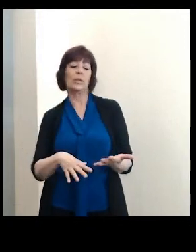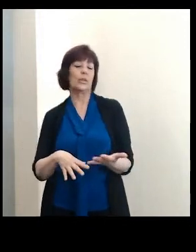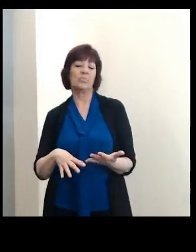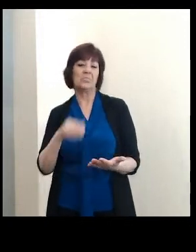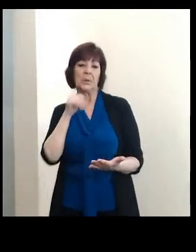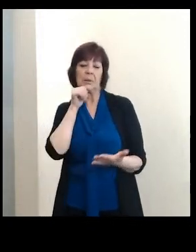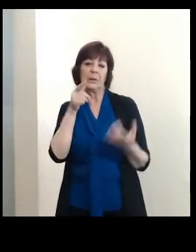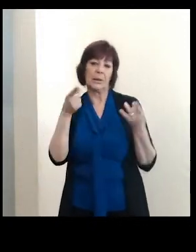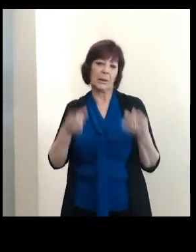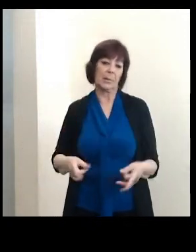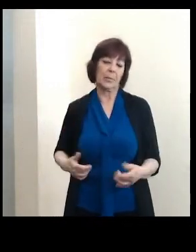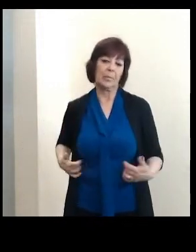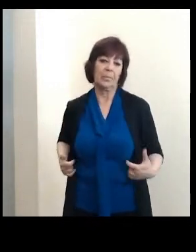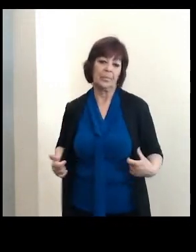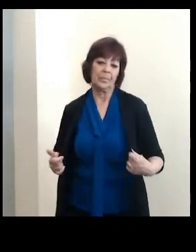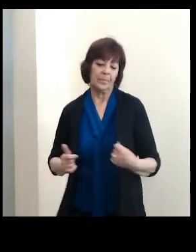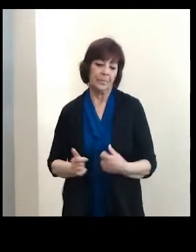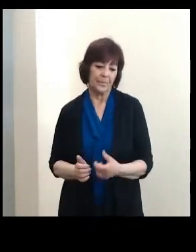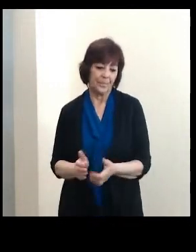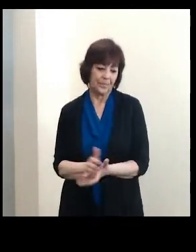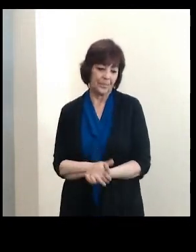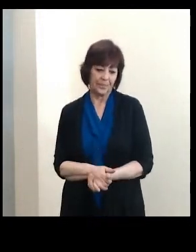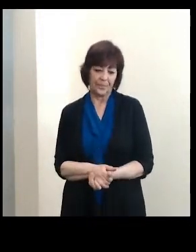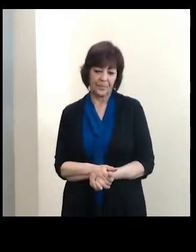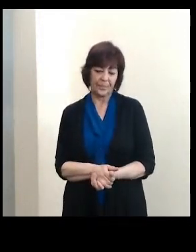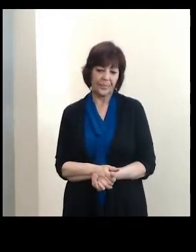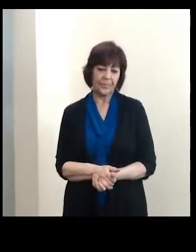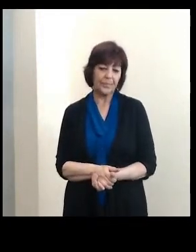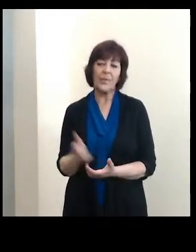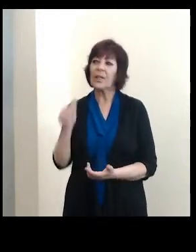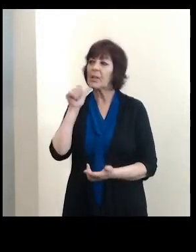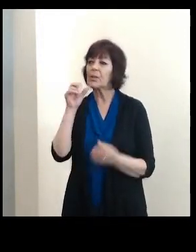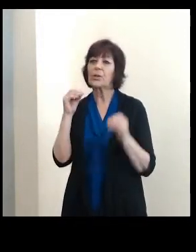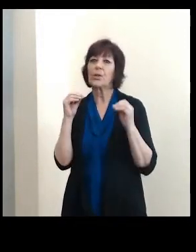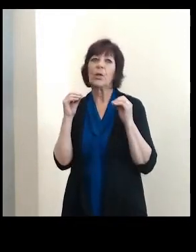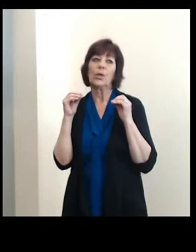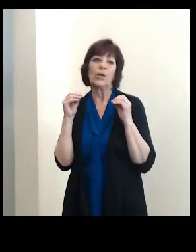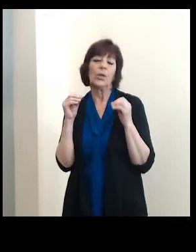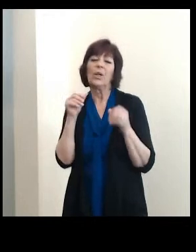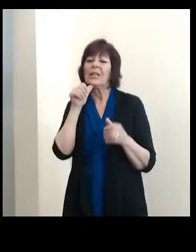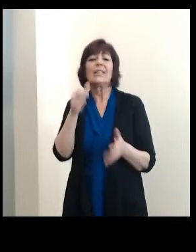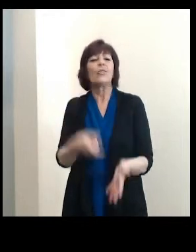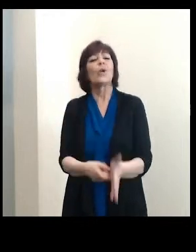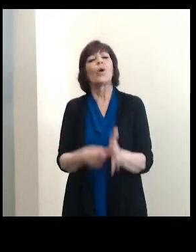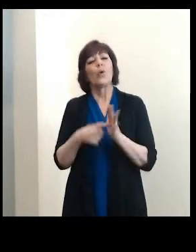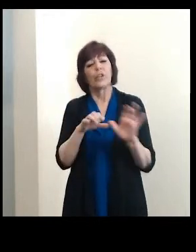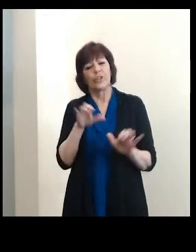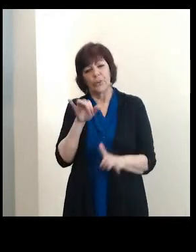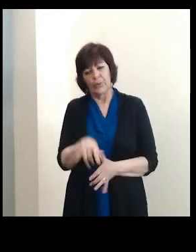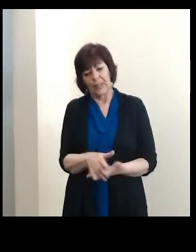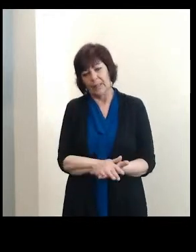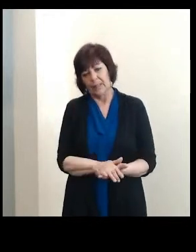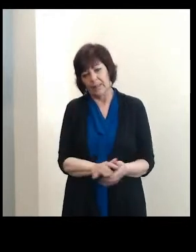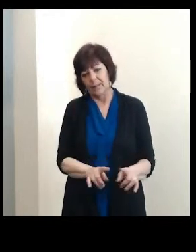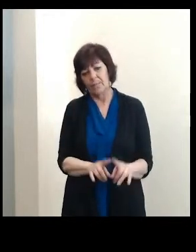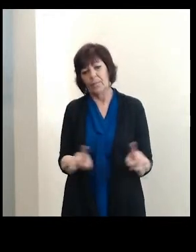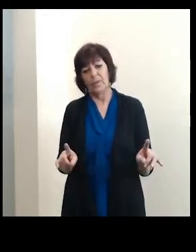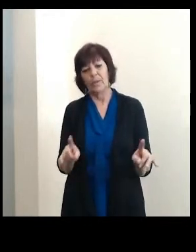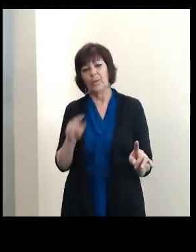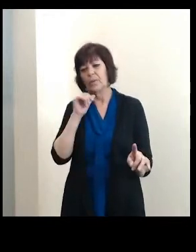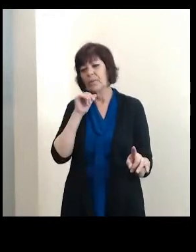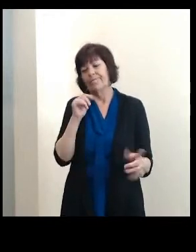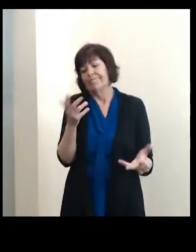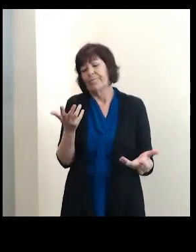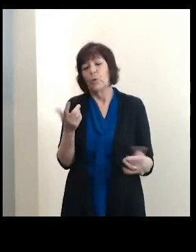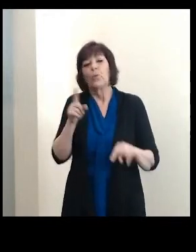and as of right now, we've been told not only is there no requirement for us to do that, but we're not going to get the Pfizer, so